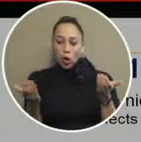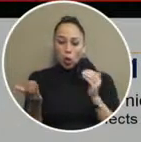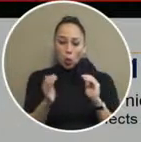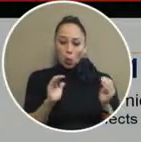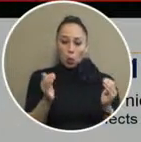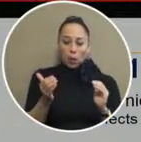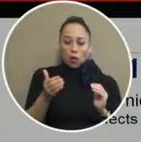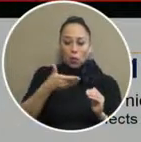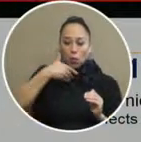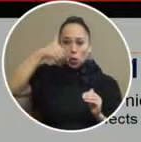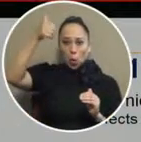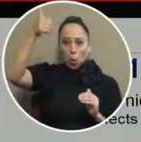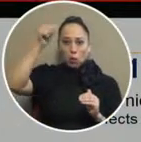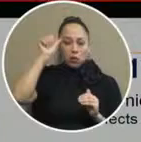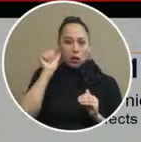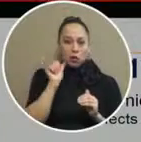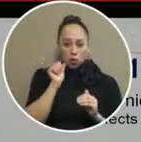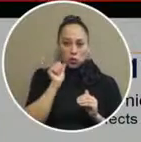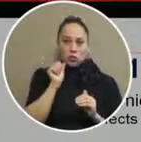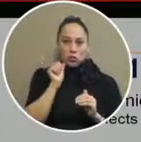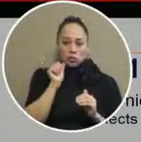to their older adults.